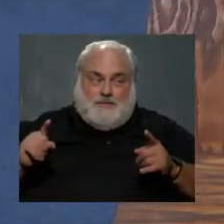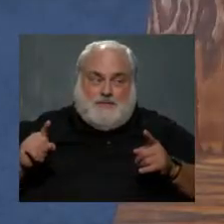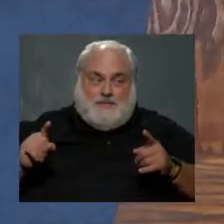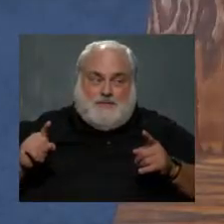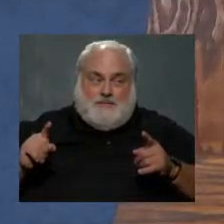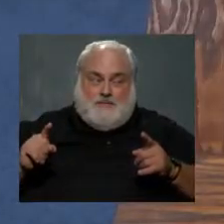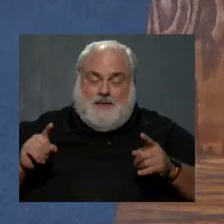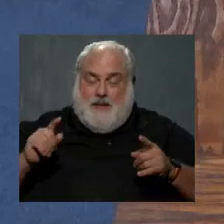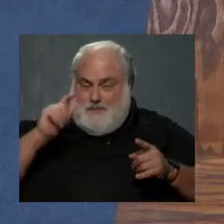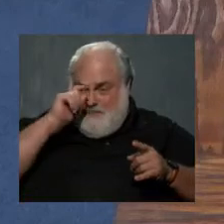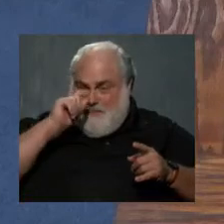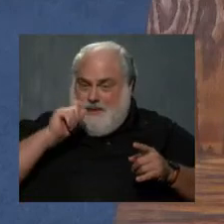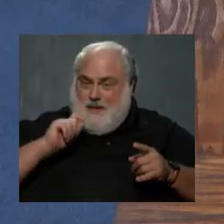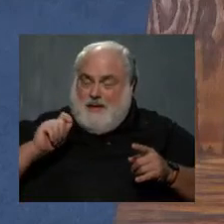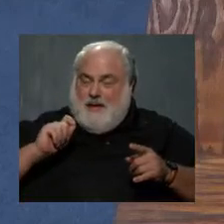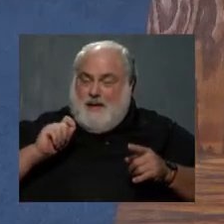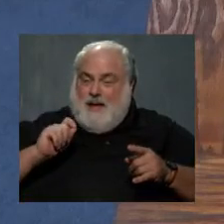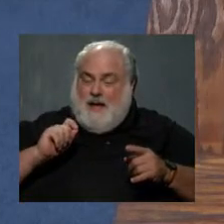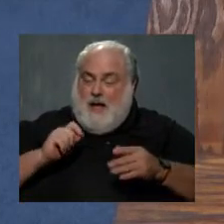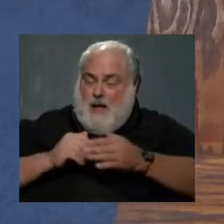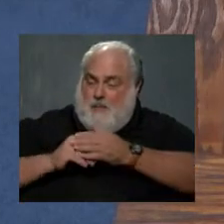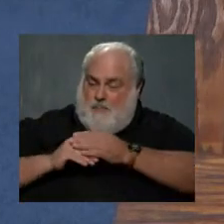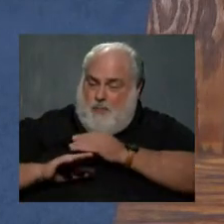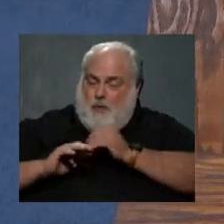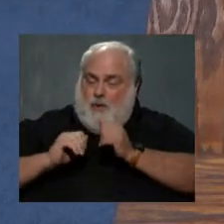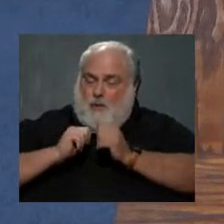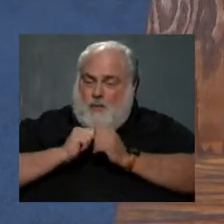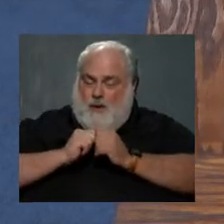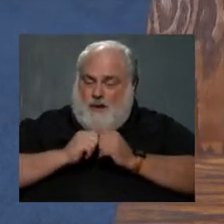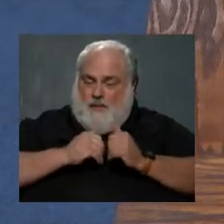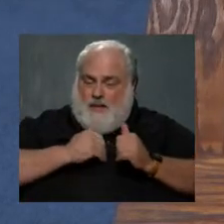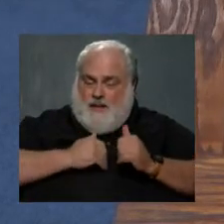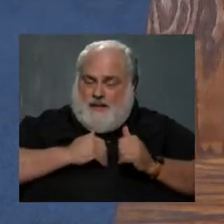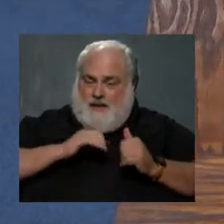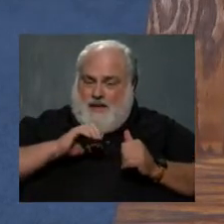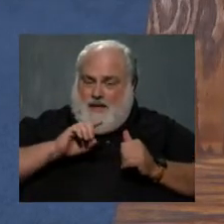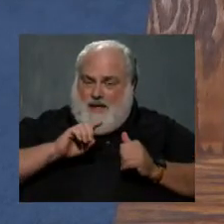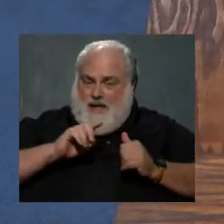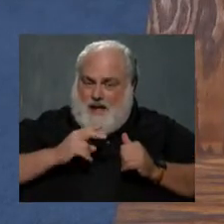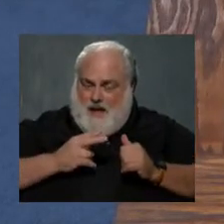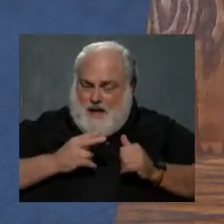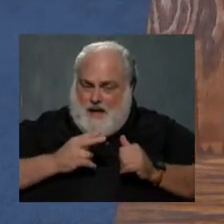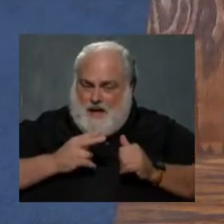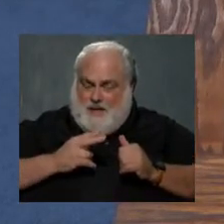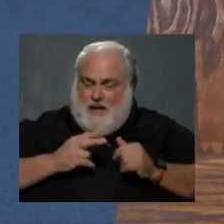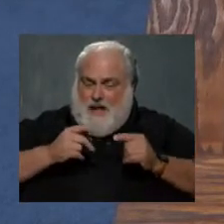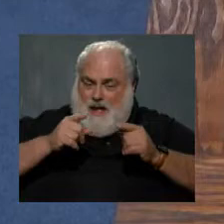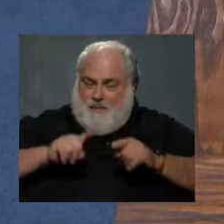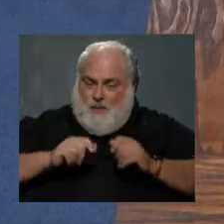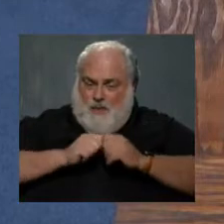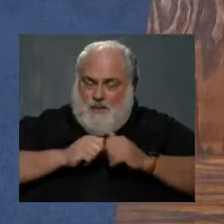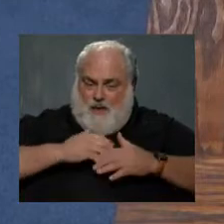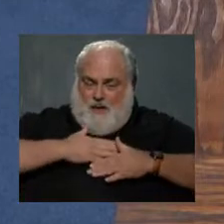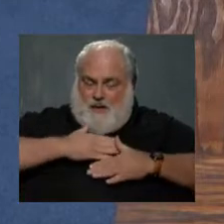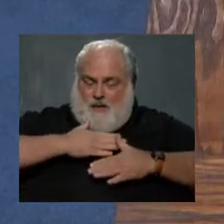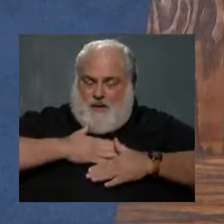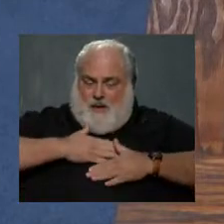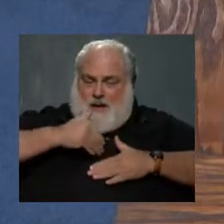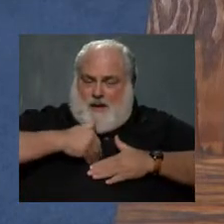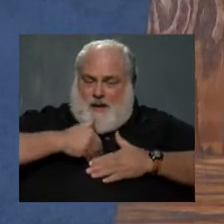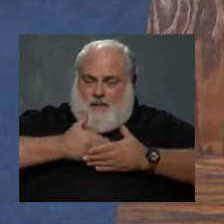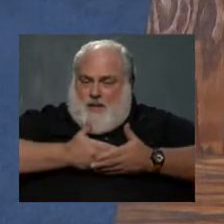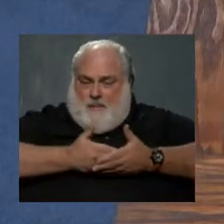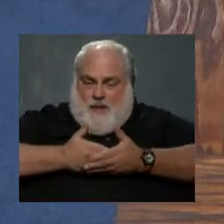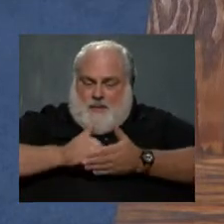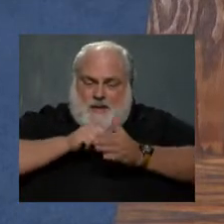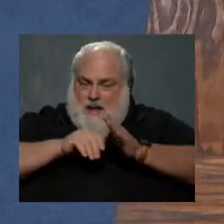And whereas a congenital diaphragmatic hernia, which is CDH, comes about when the diaphragm of a fetus does not